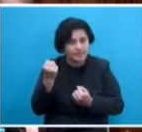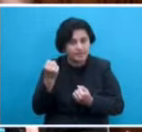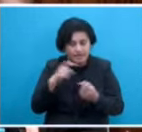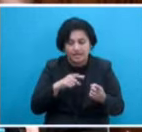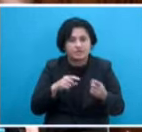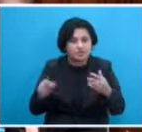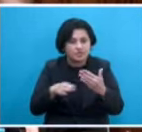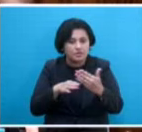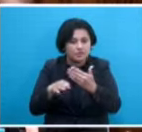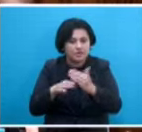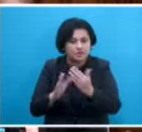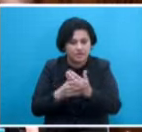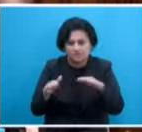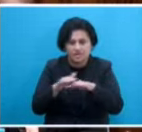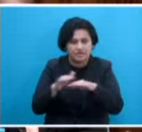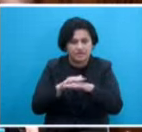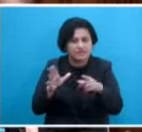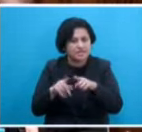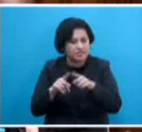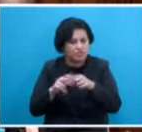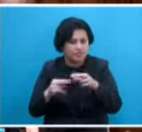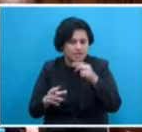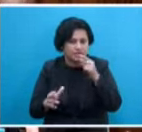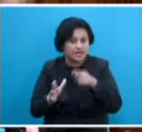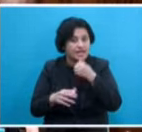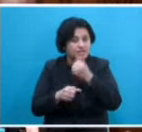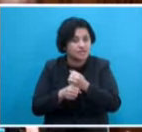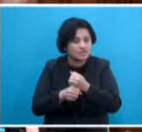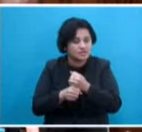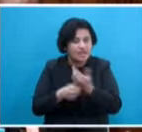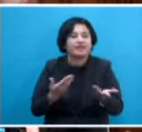General. As we say in our Maitauke language,